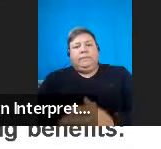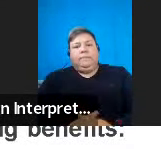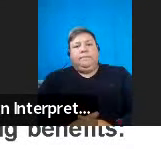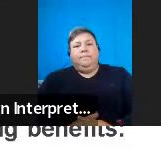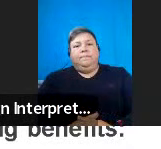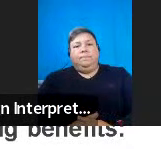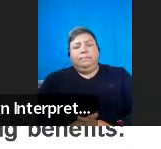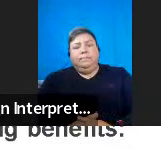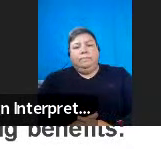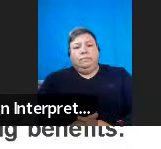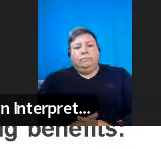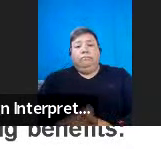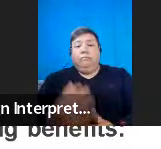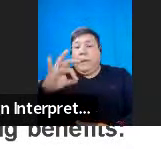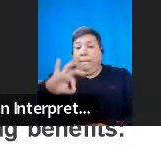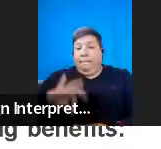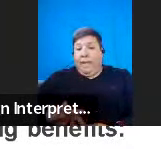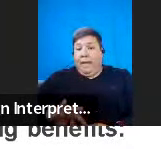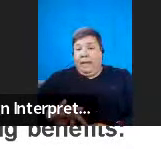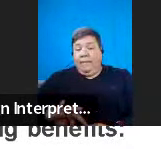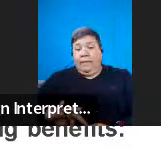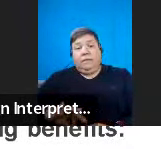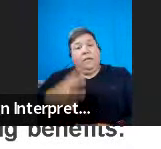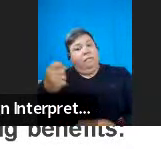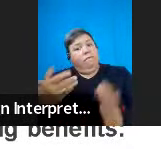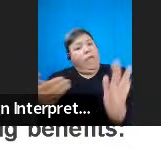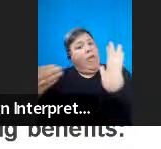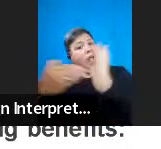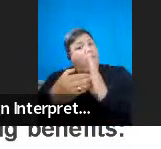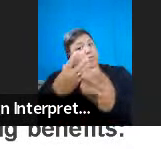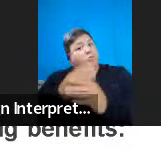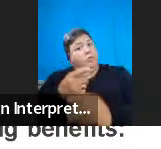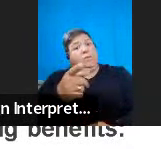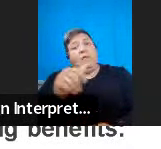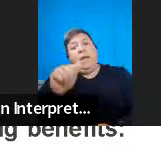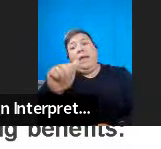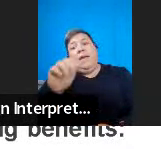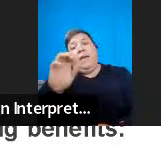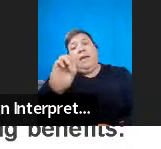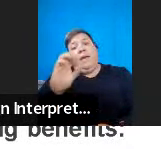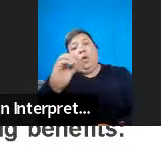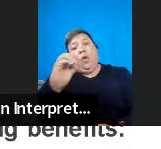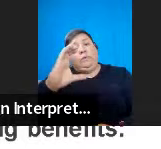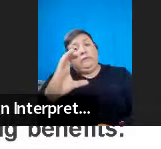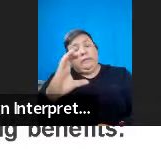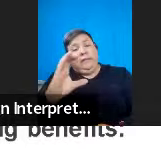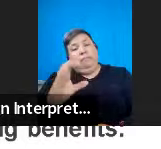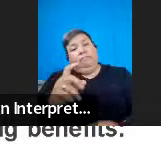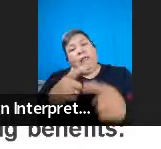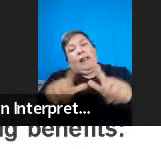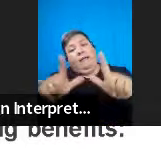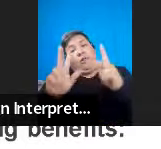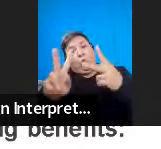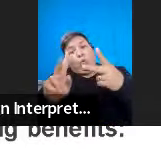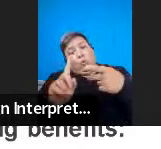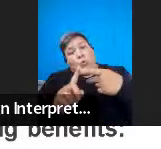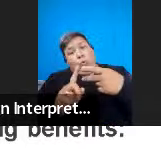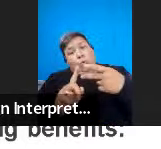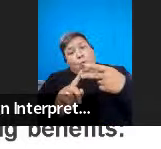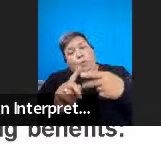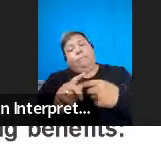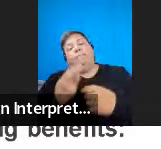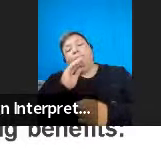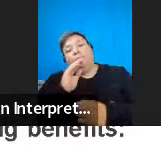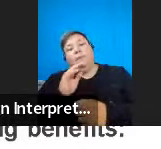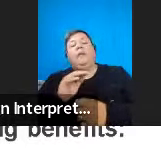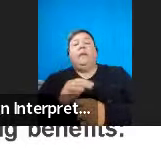Then the benefits, which are additional benefits to the AEOC. So these are level 2 benefits. Level 2 benefits are over